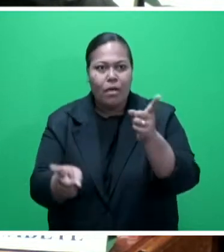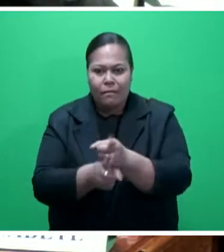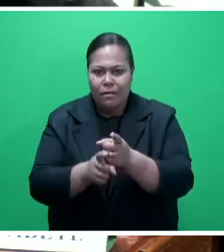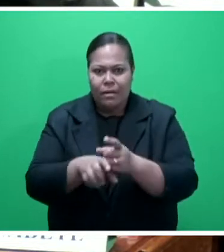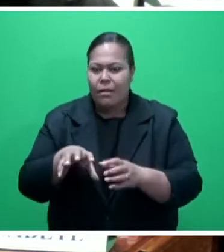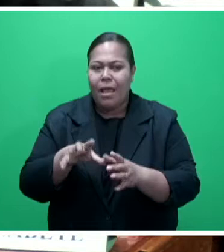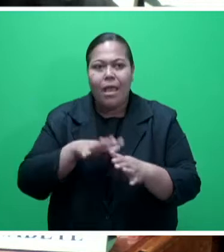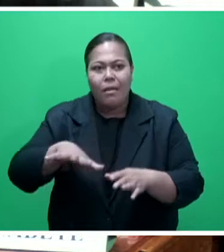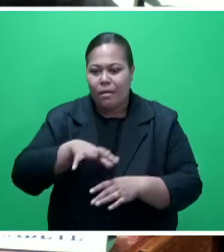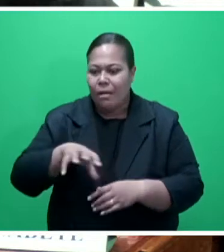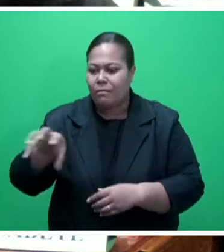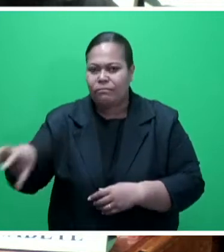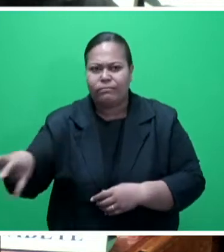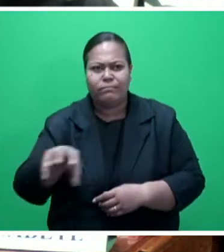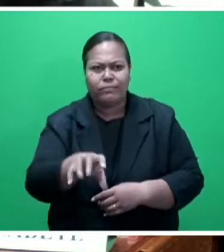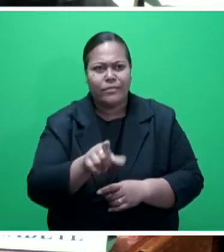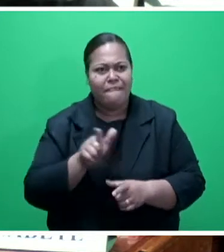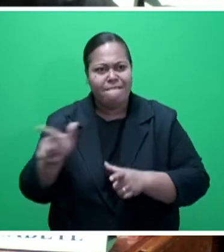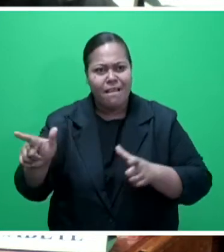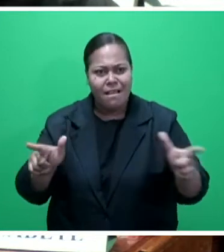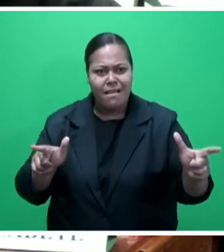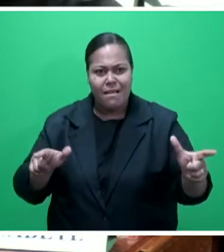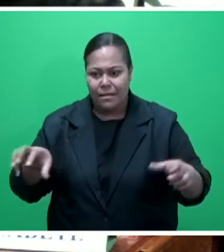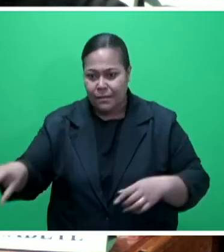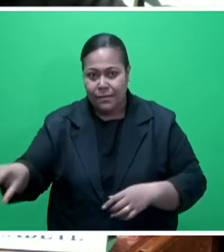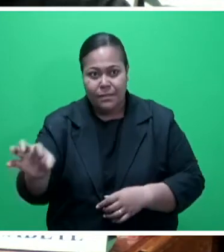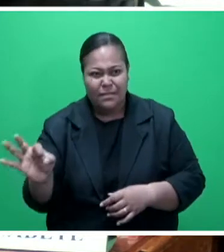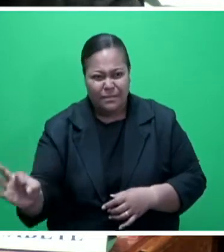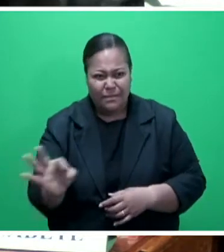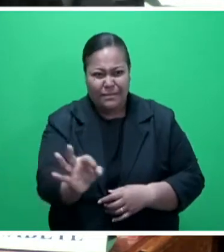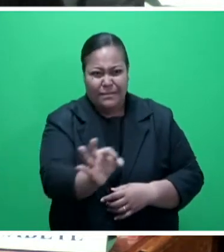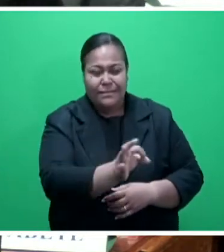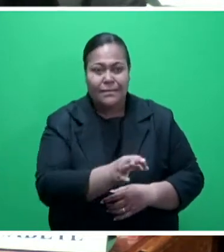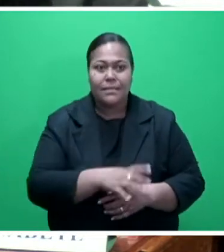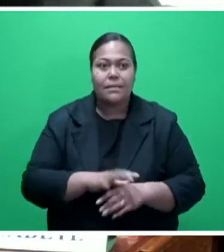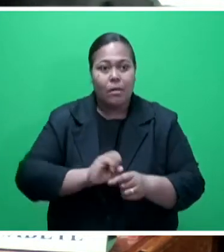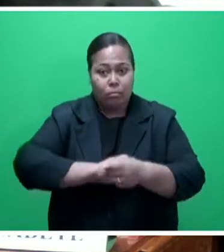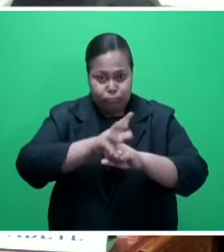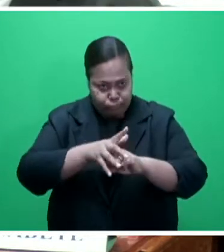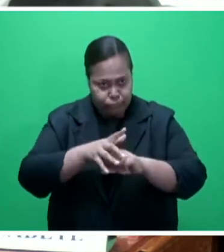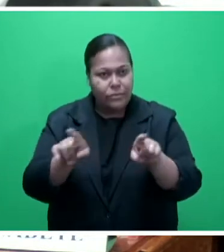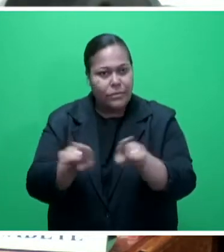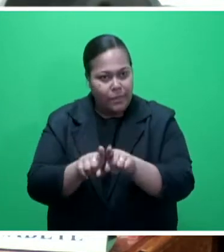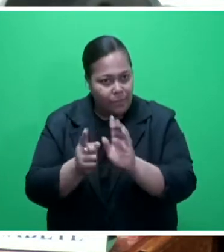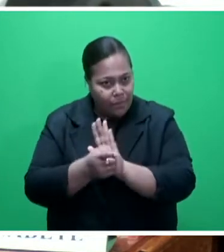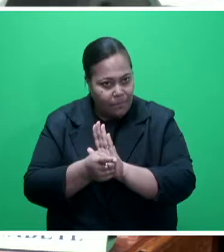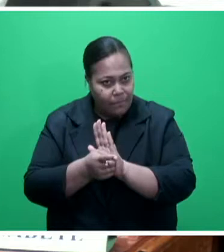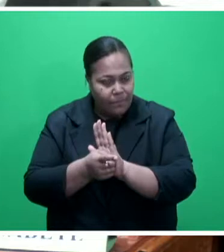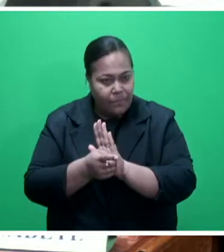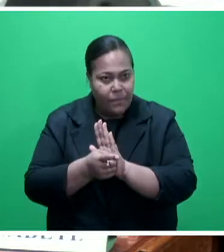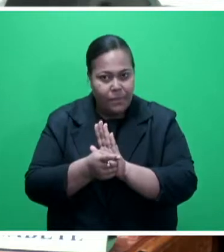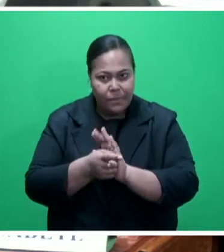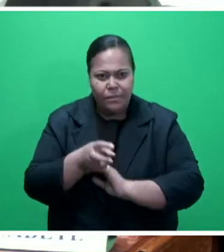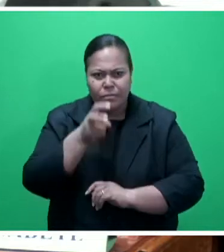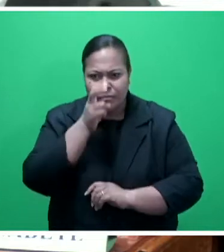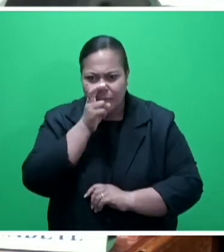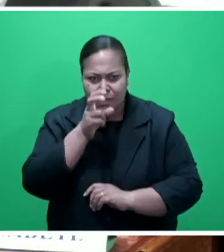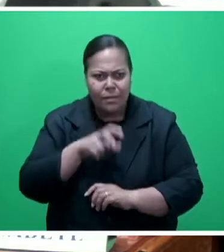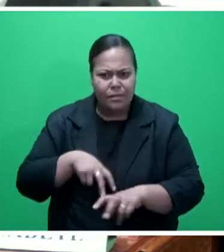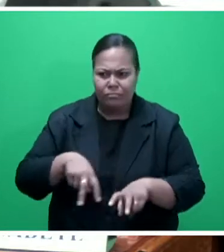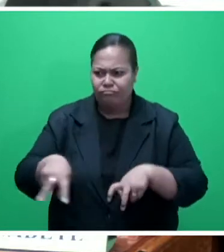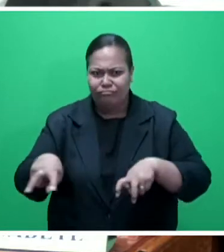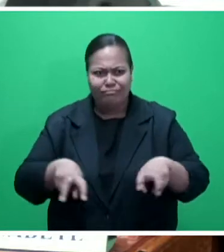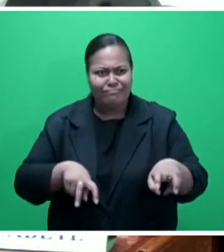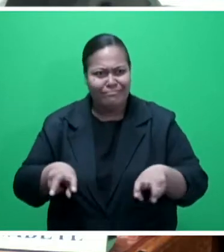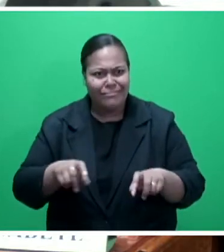affected areas, as well as the global COVID-19 pandemic, which restricted the movement of people and